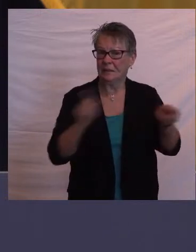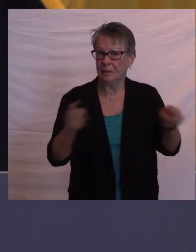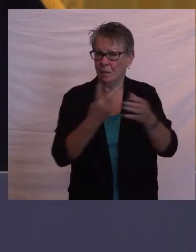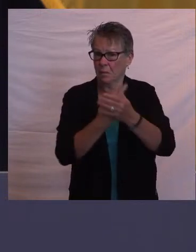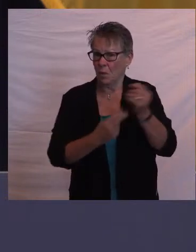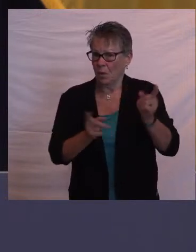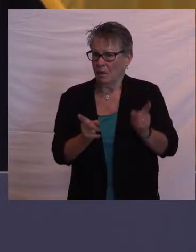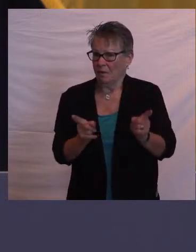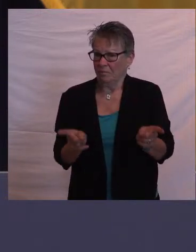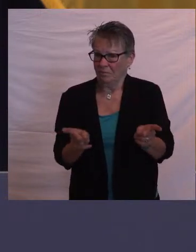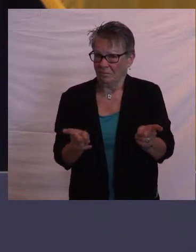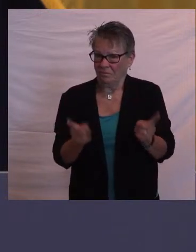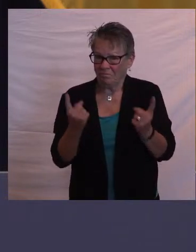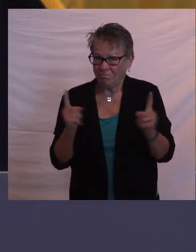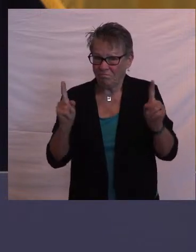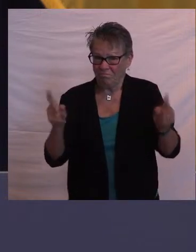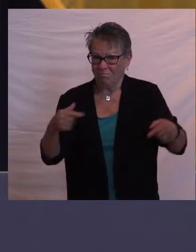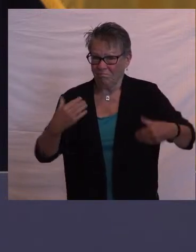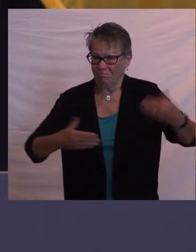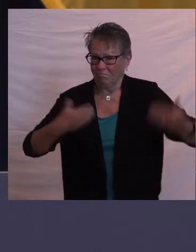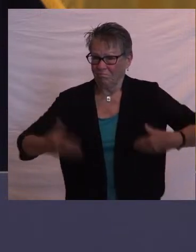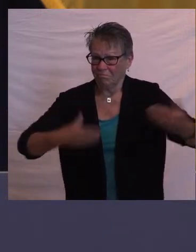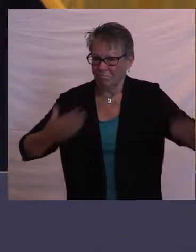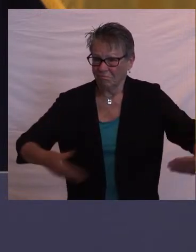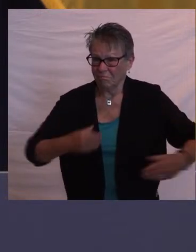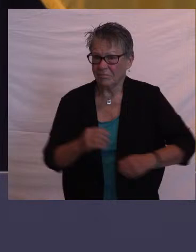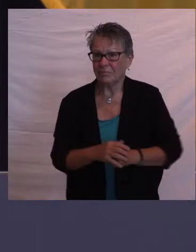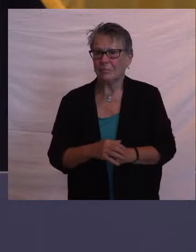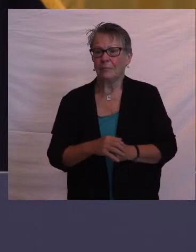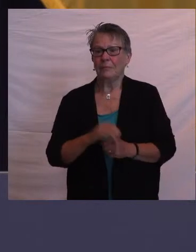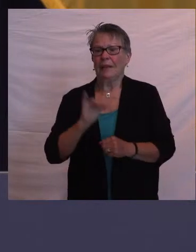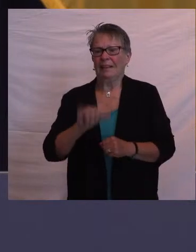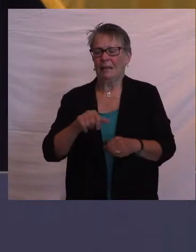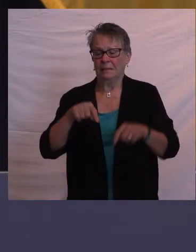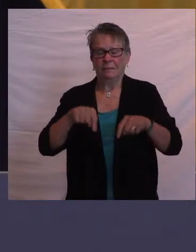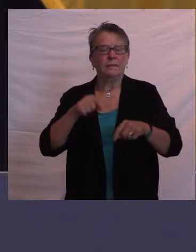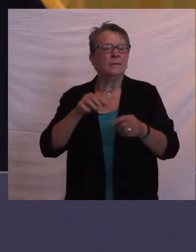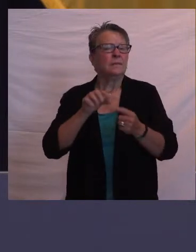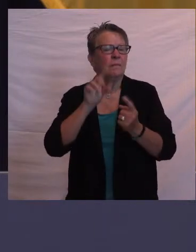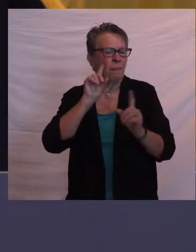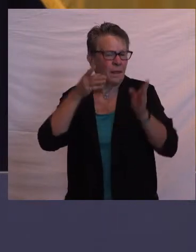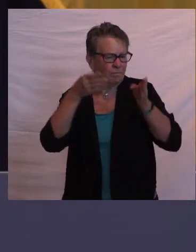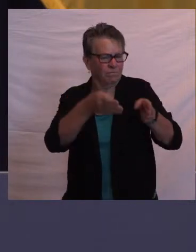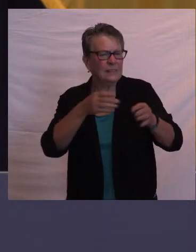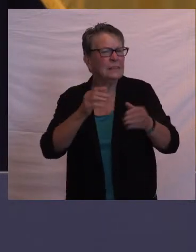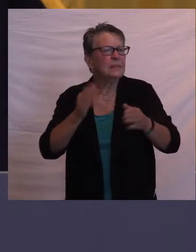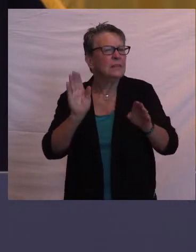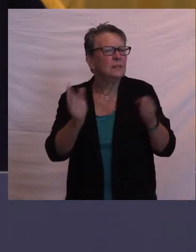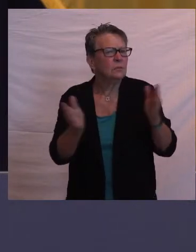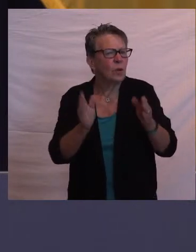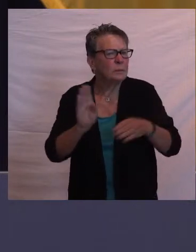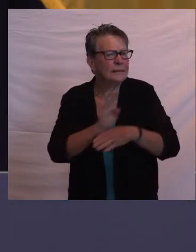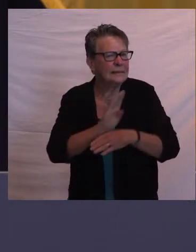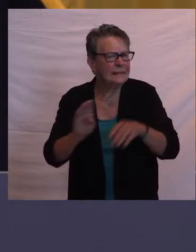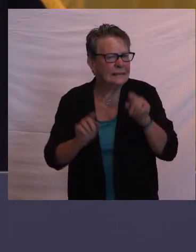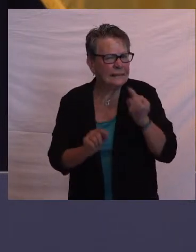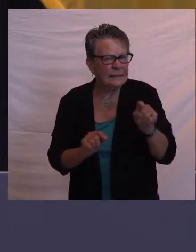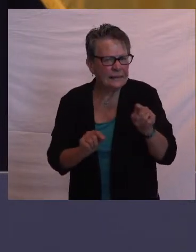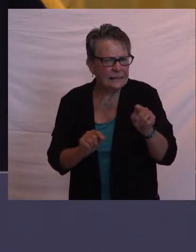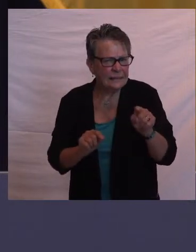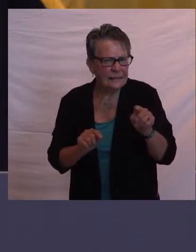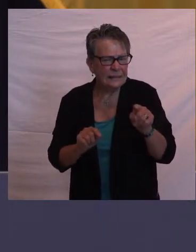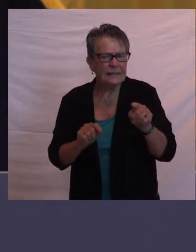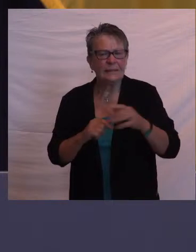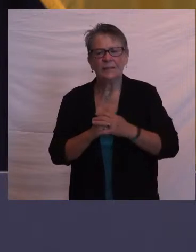backbone of our state's economy. On the worker side, we recognize that we need to do a little more to help job seekers who are the most